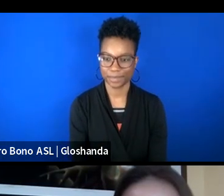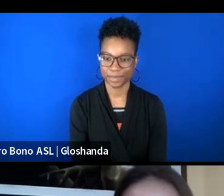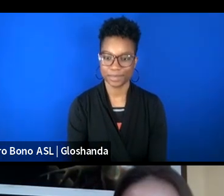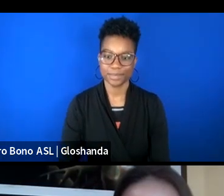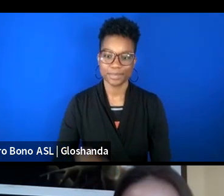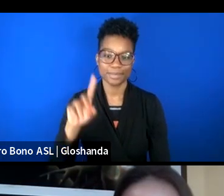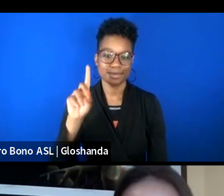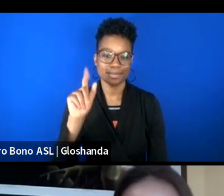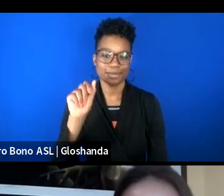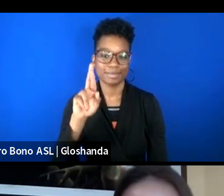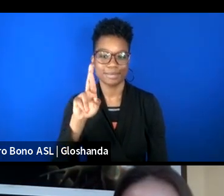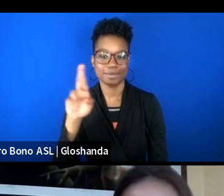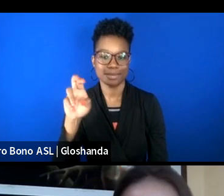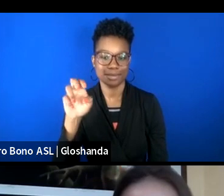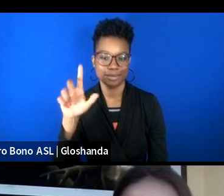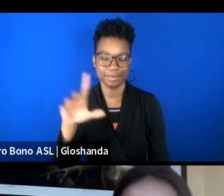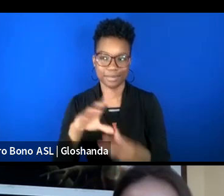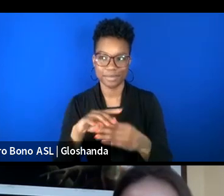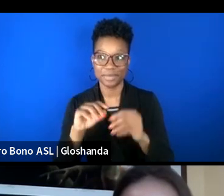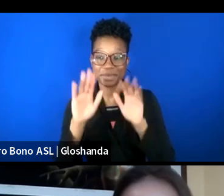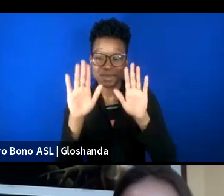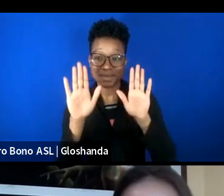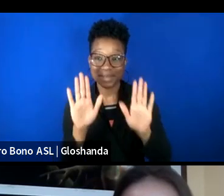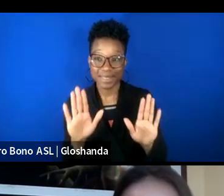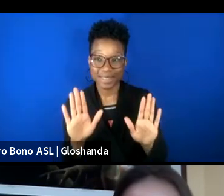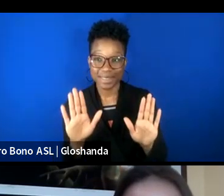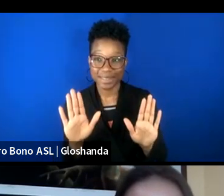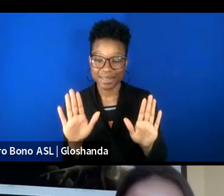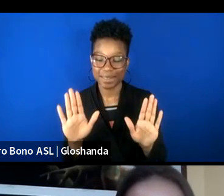Great. So